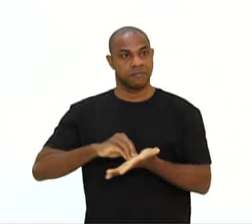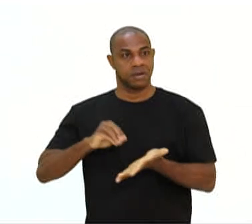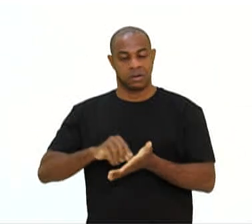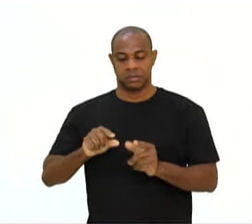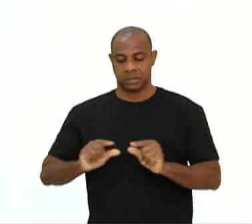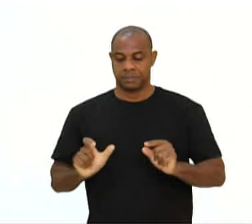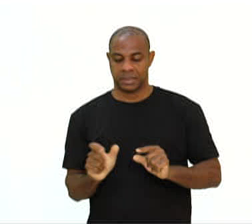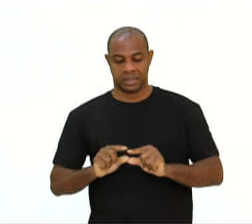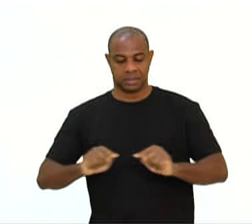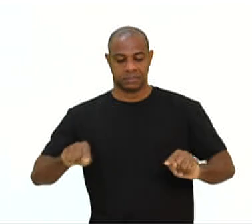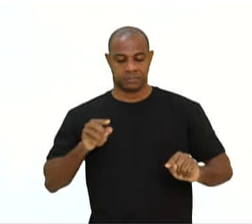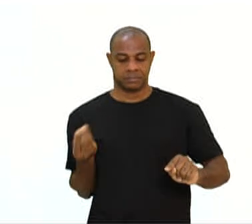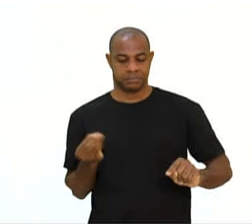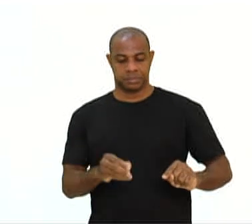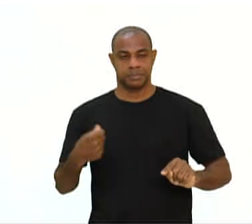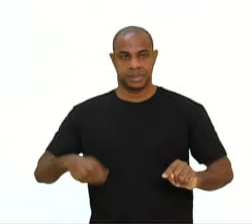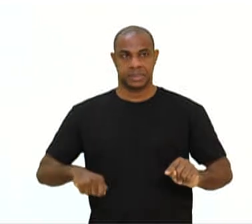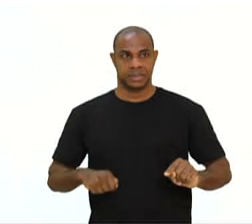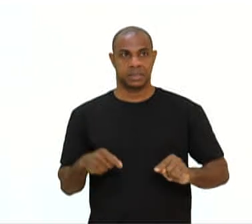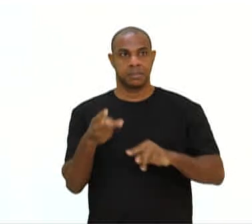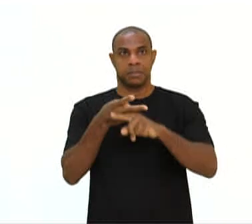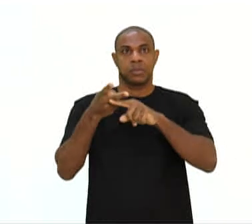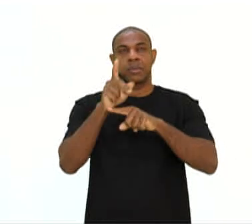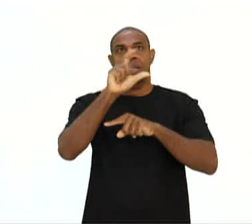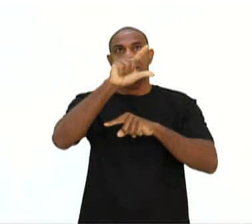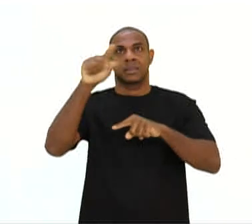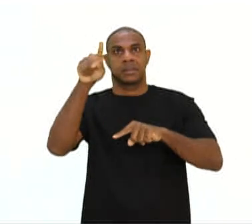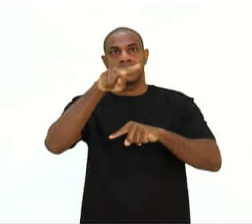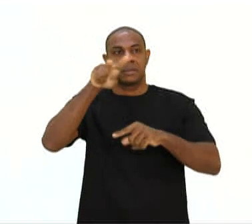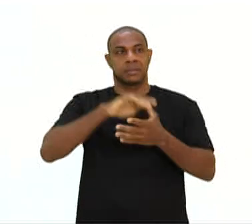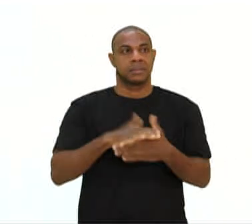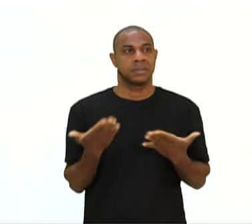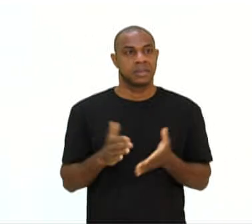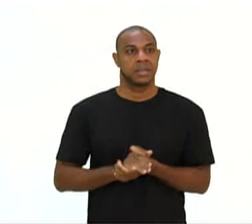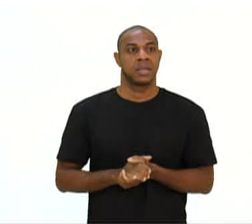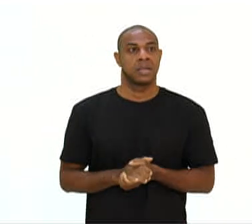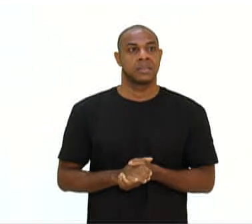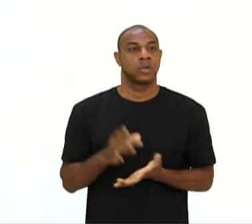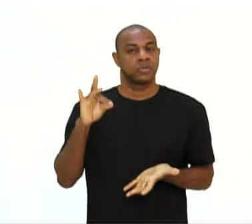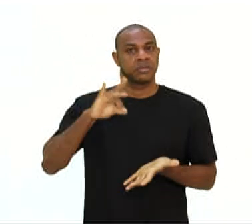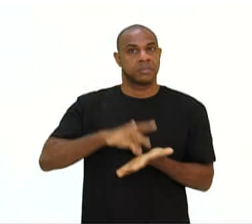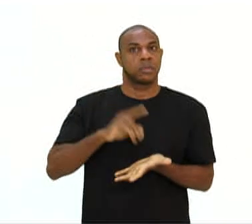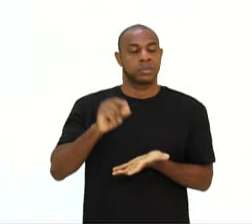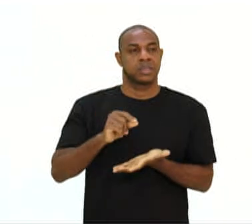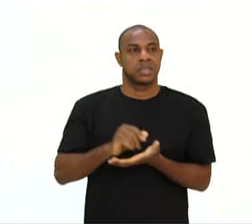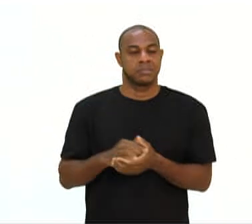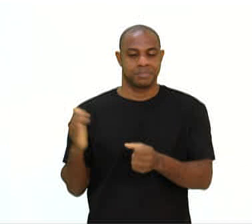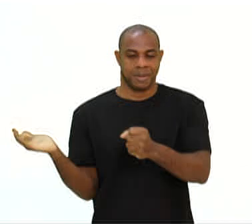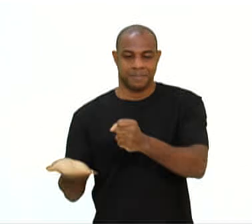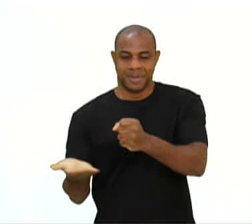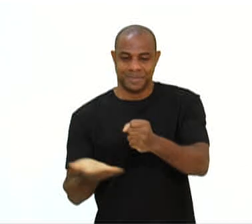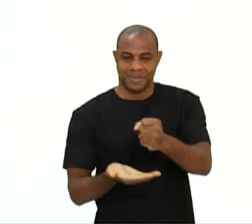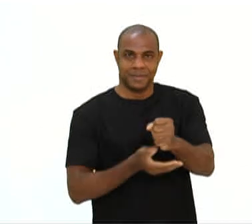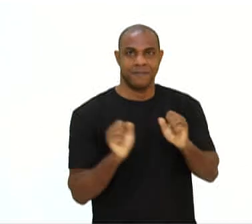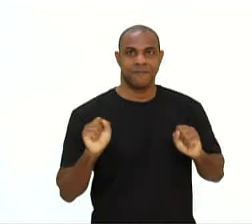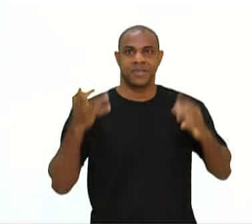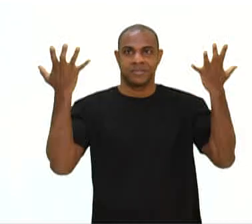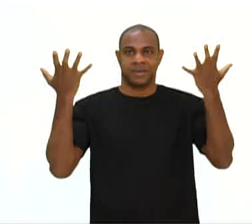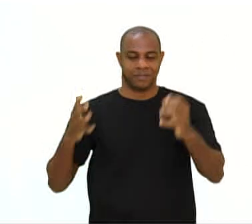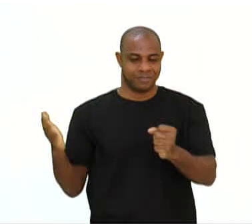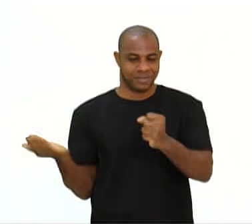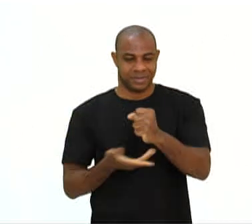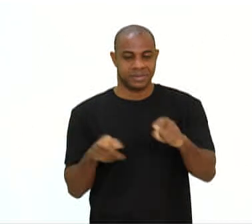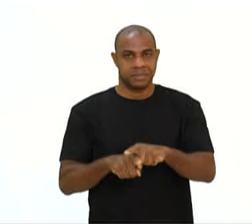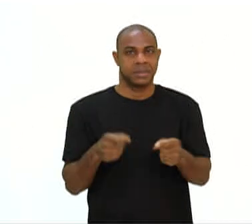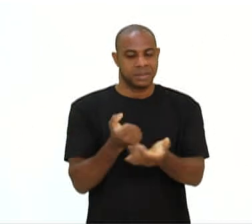Thanksgiving celebration. Originalmente, como um festival da colheita e para isso da